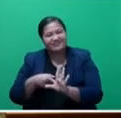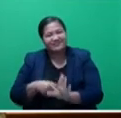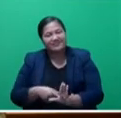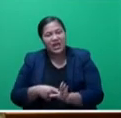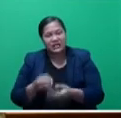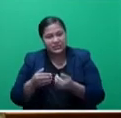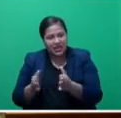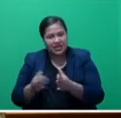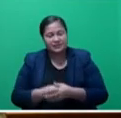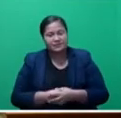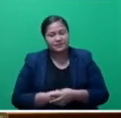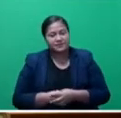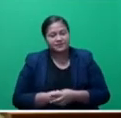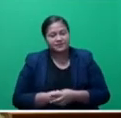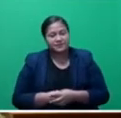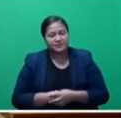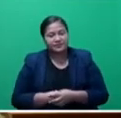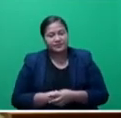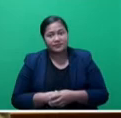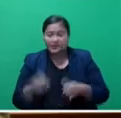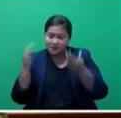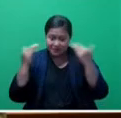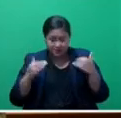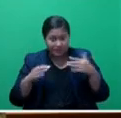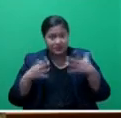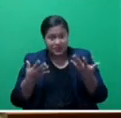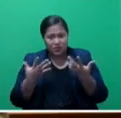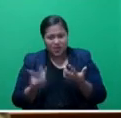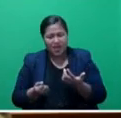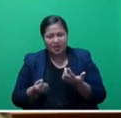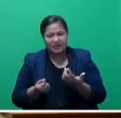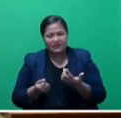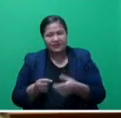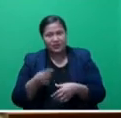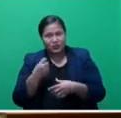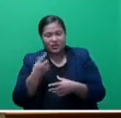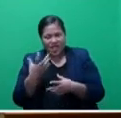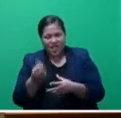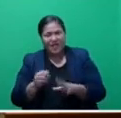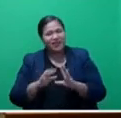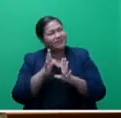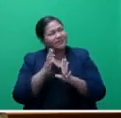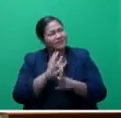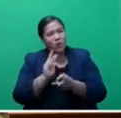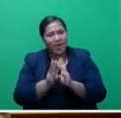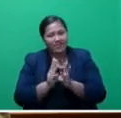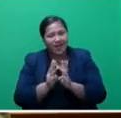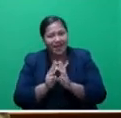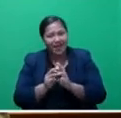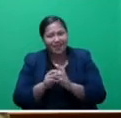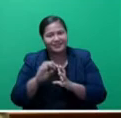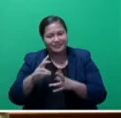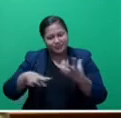Mr. Speaker, sir, we are in the early part of our hurricane season, and I pray to beseech the mercy of the Almighty Lord